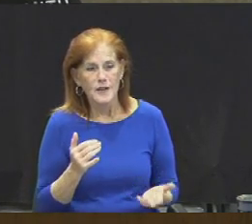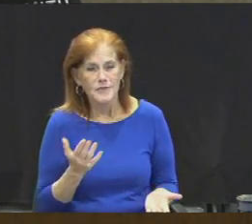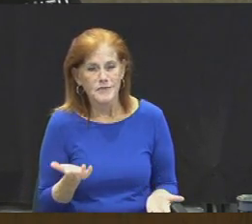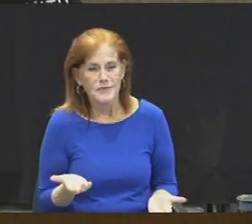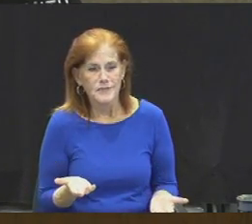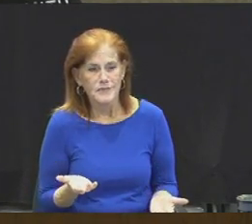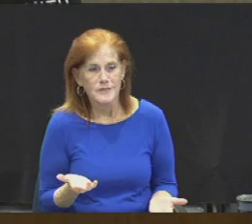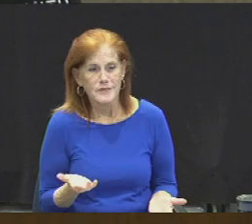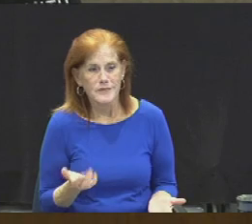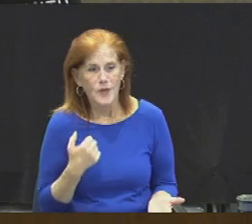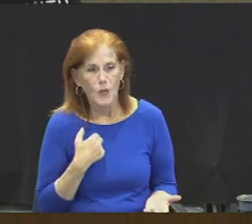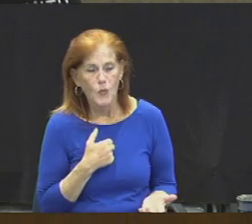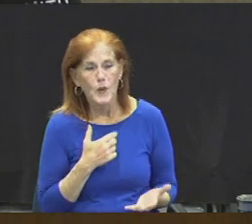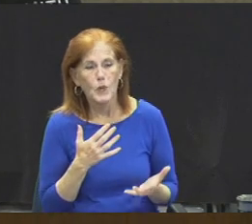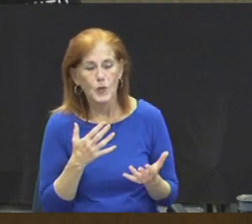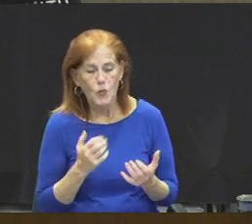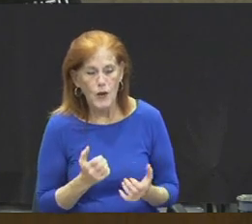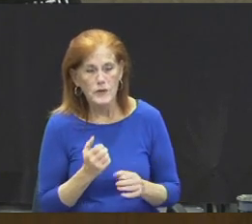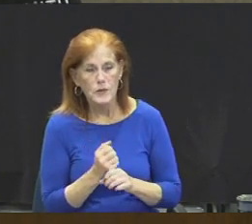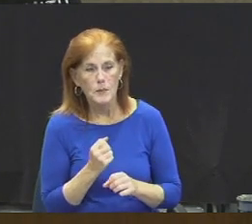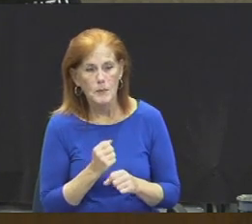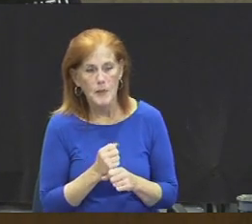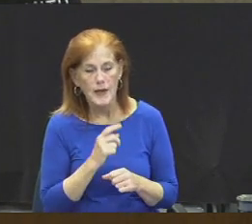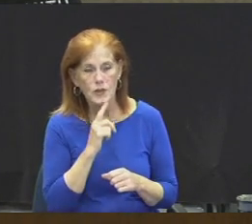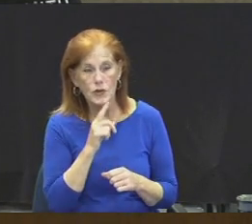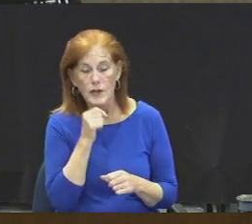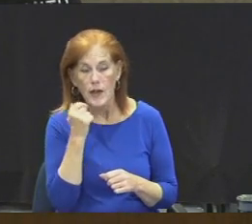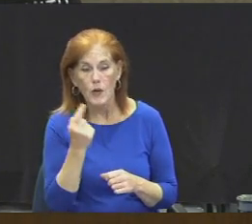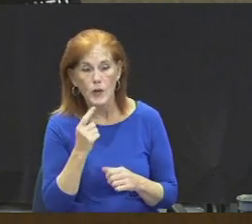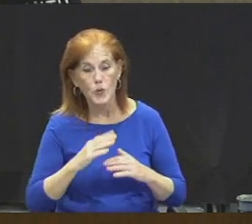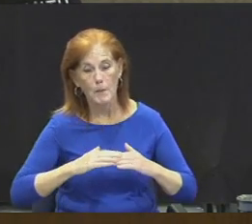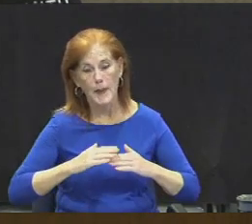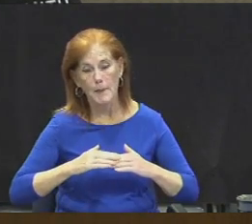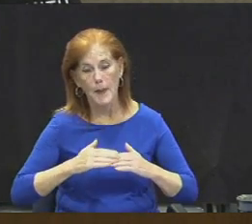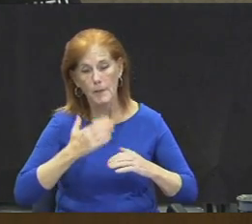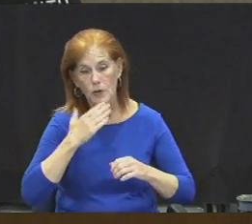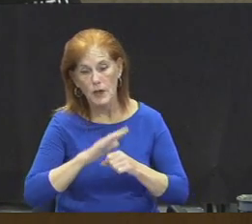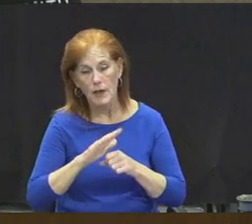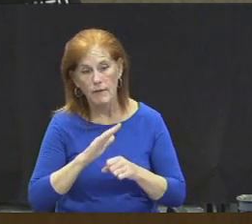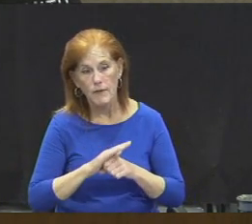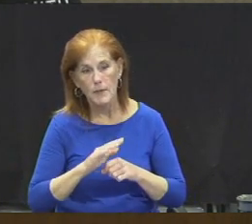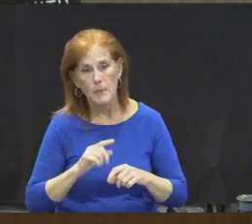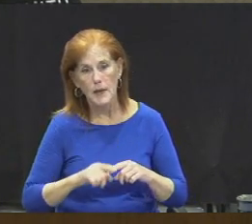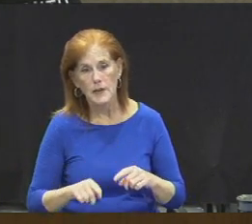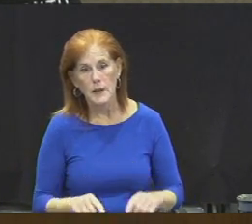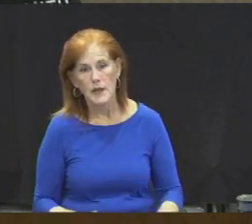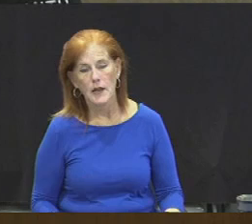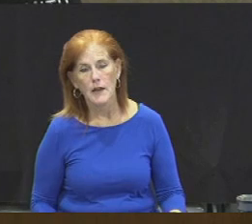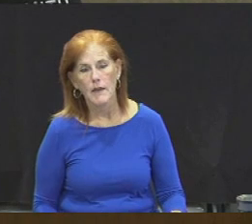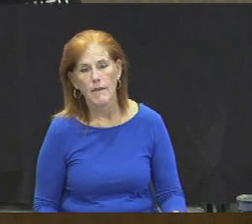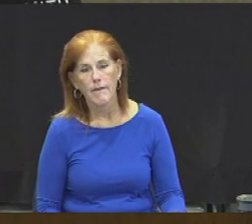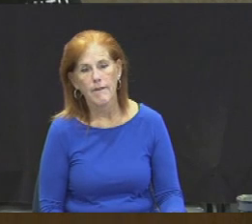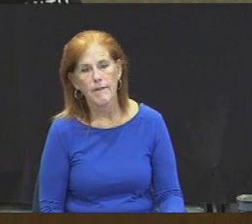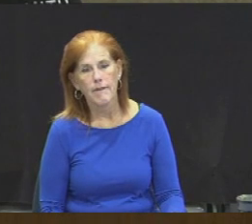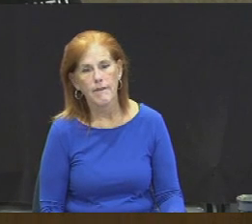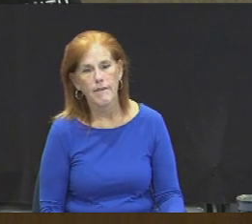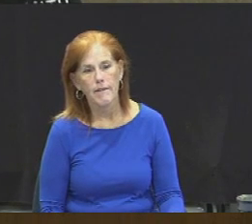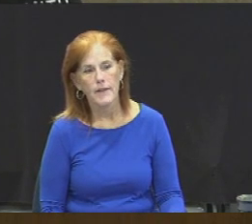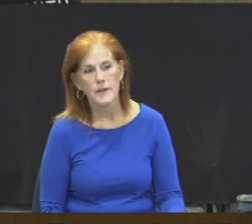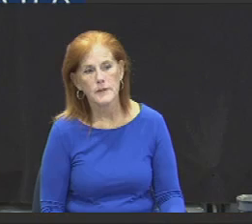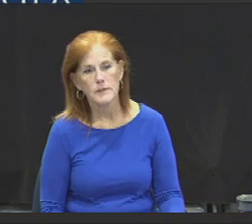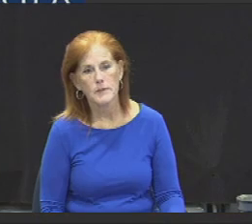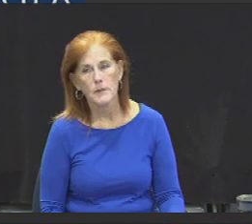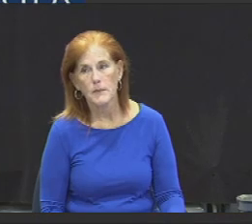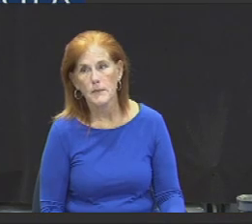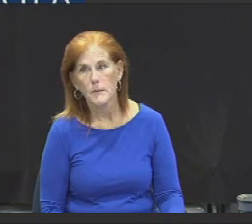wouldn't we wanna ensure that and not just do the minimum? So, Yeah. um, I don't